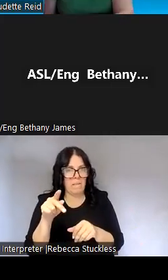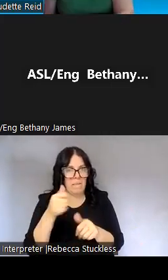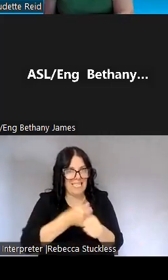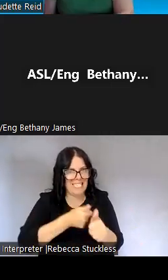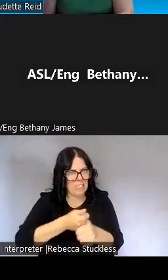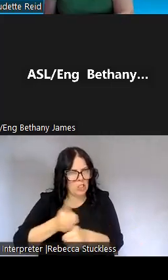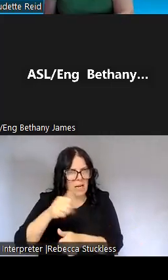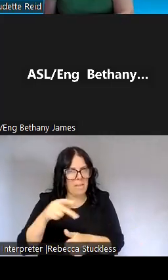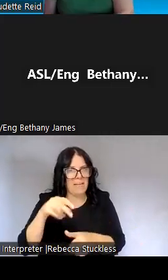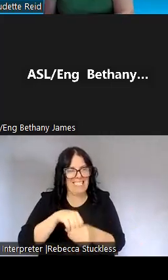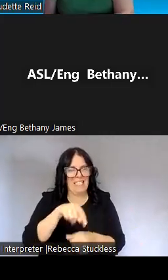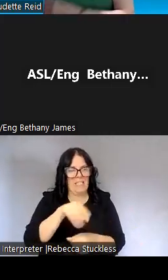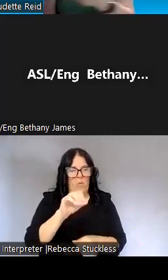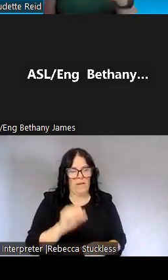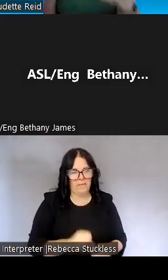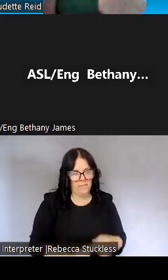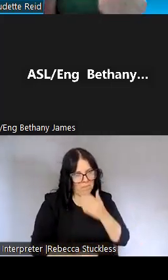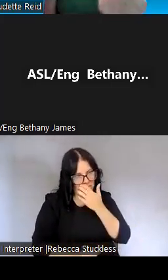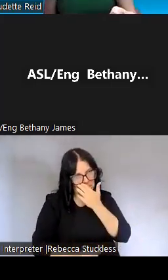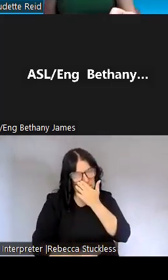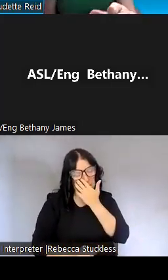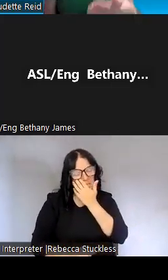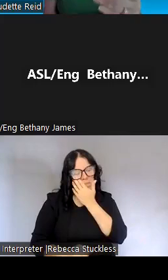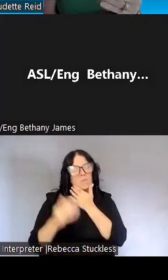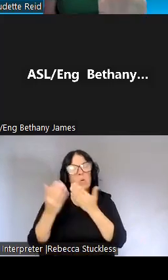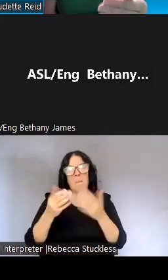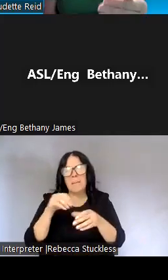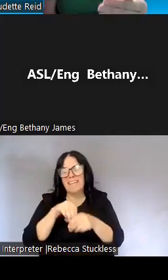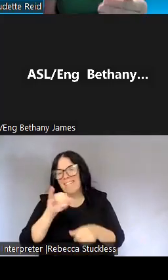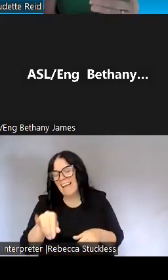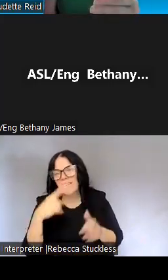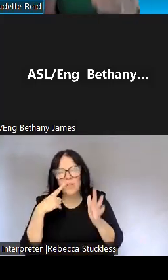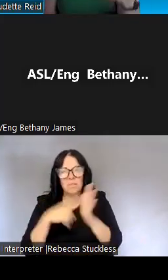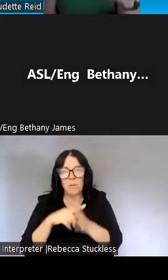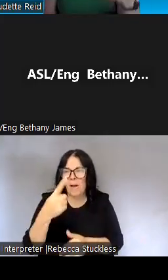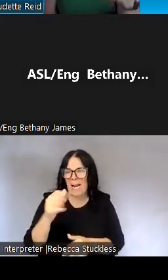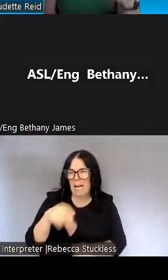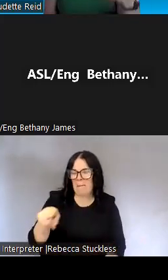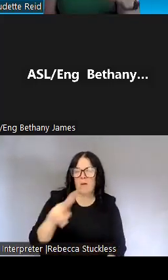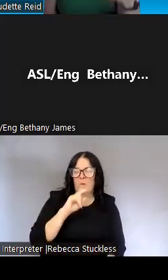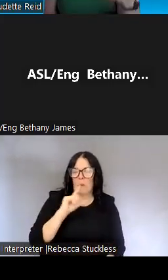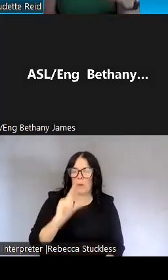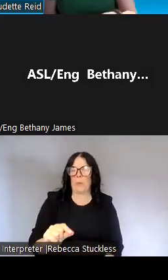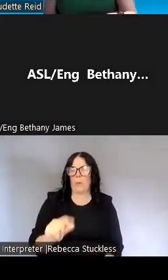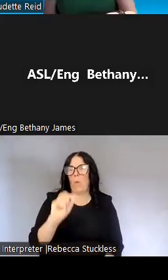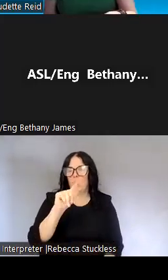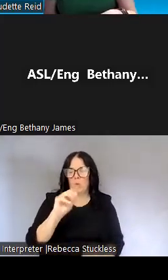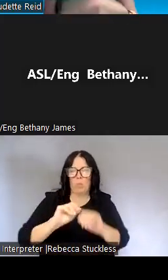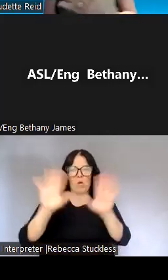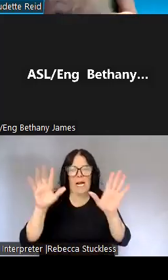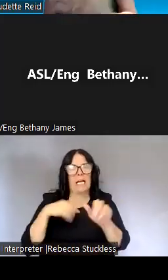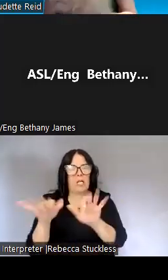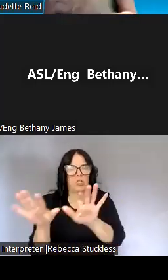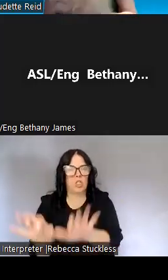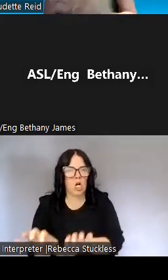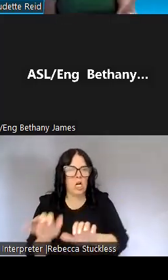the operating system. So if you have one particular app that seems to be very bright, you can darken that one down